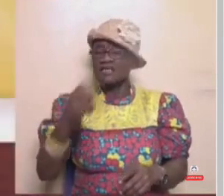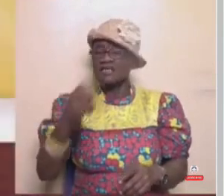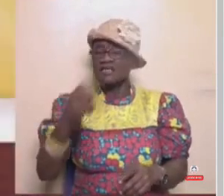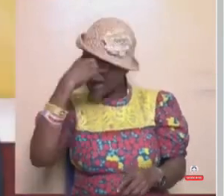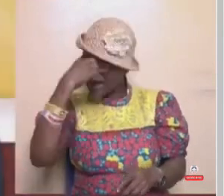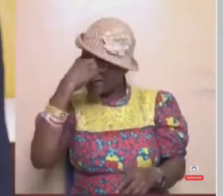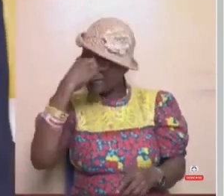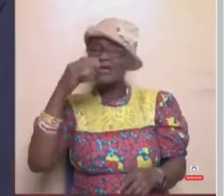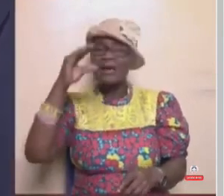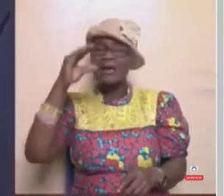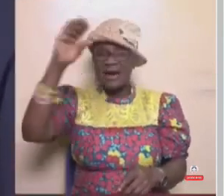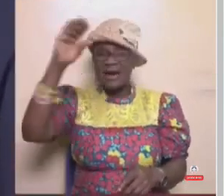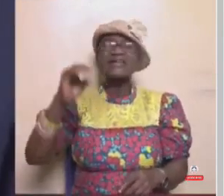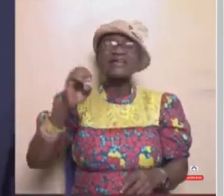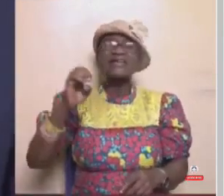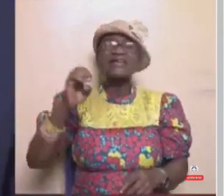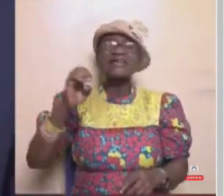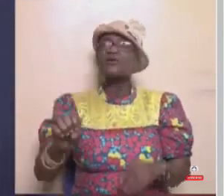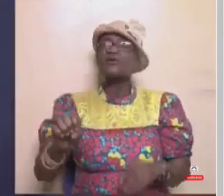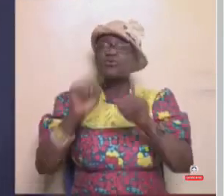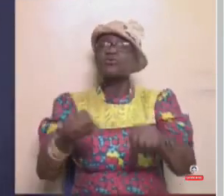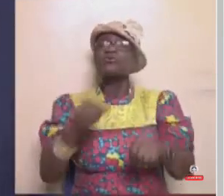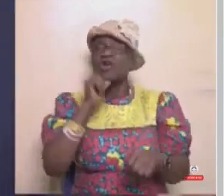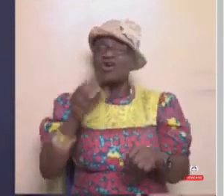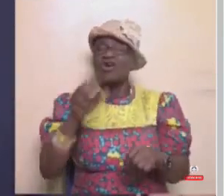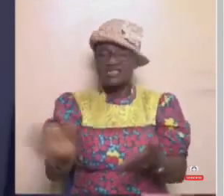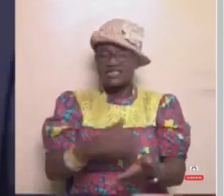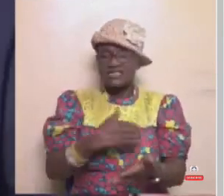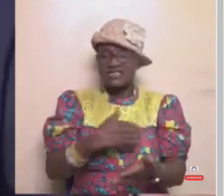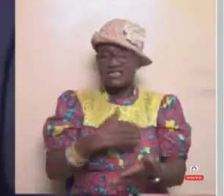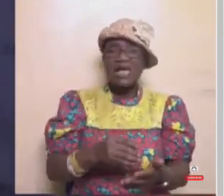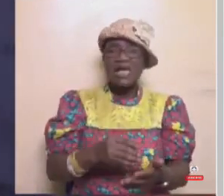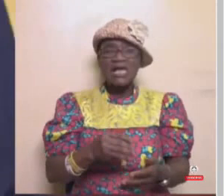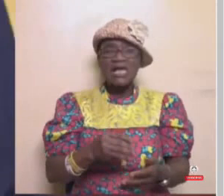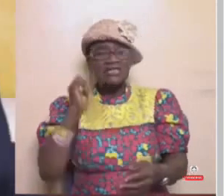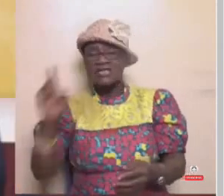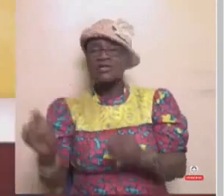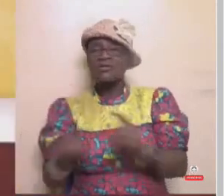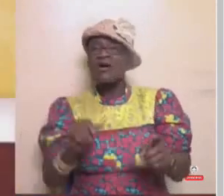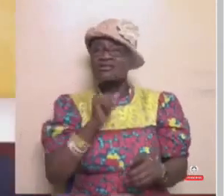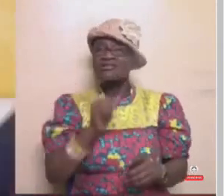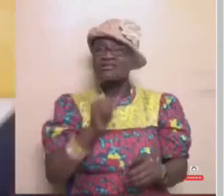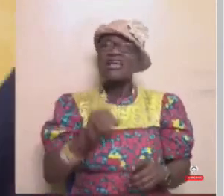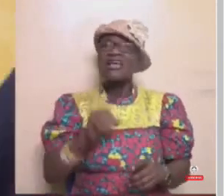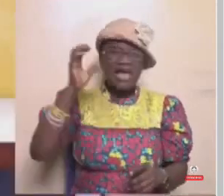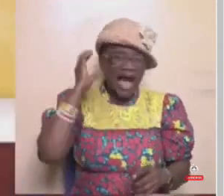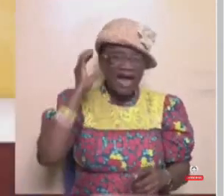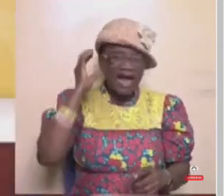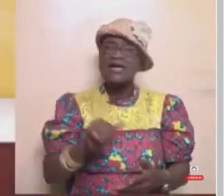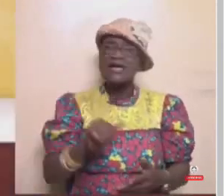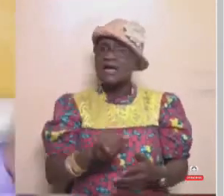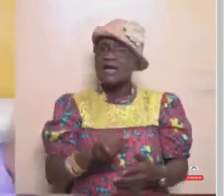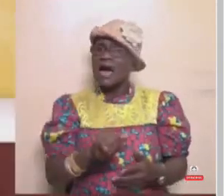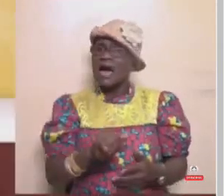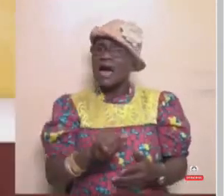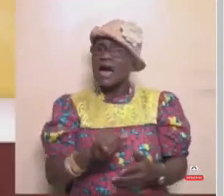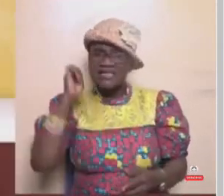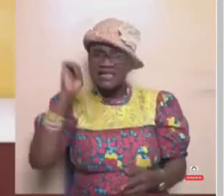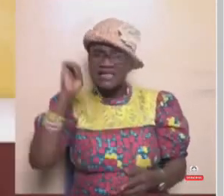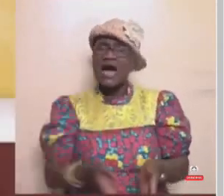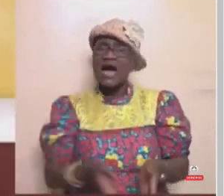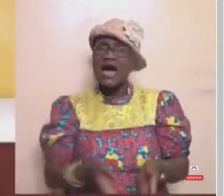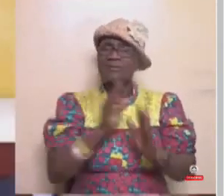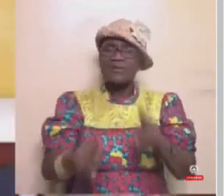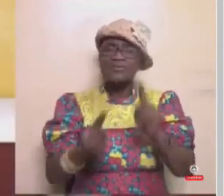to hear. He heard the step of people, and he asked, what was happening? They said Jesus of Nazareth was passing